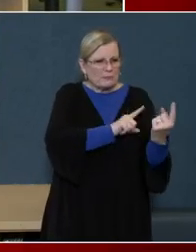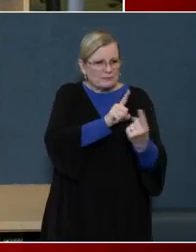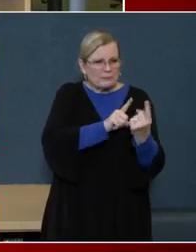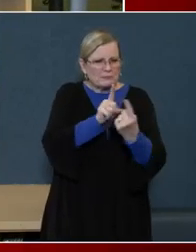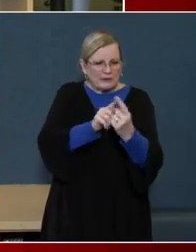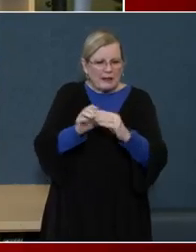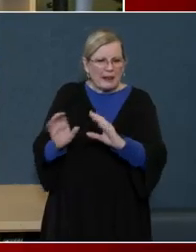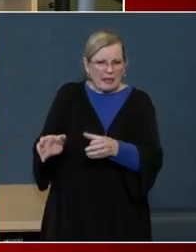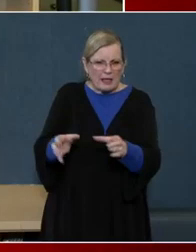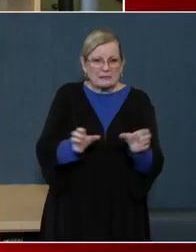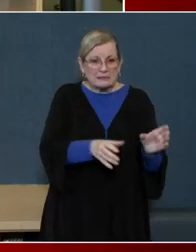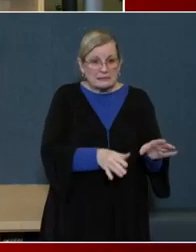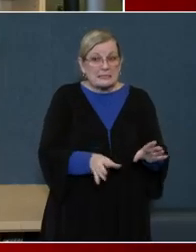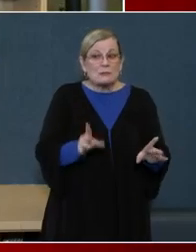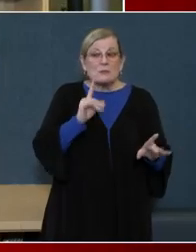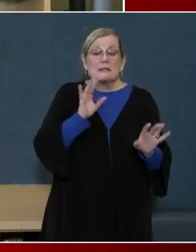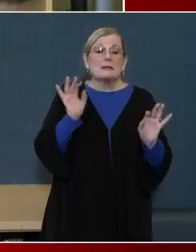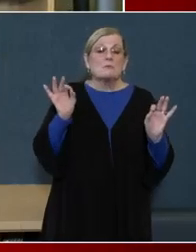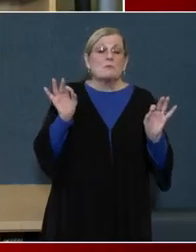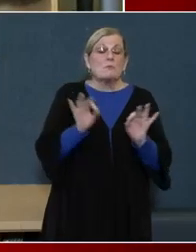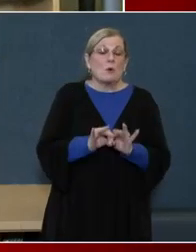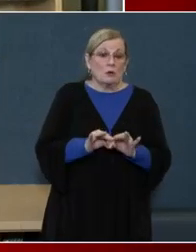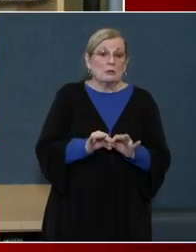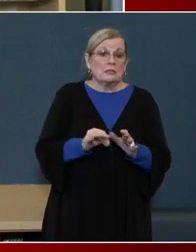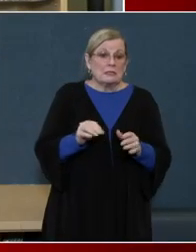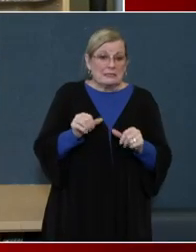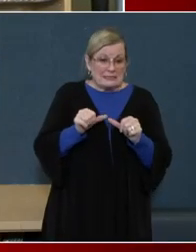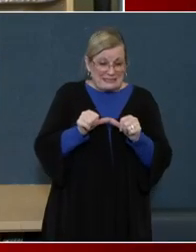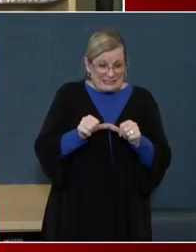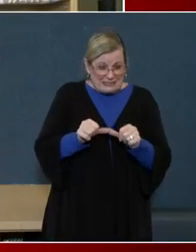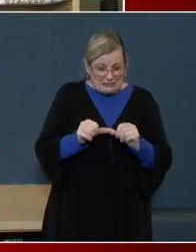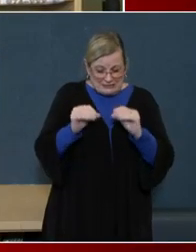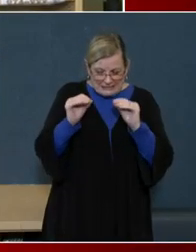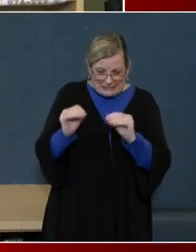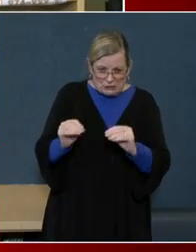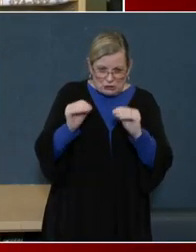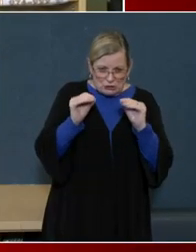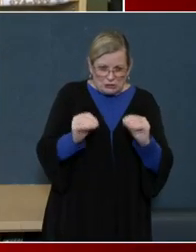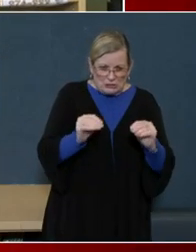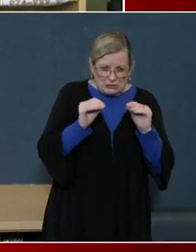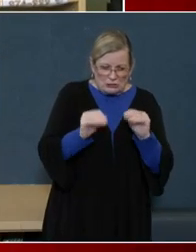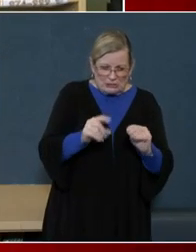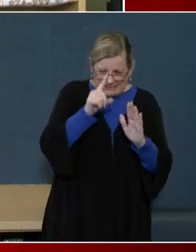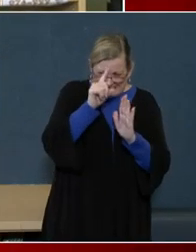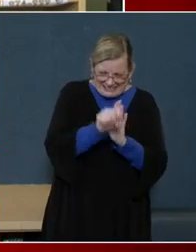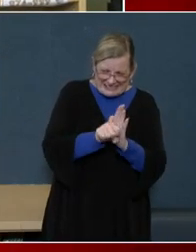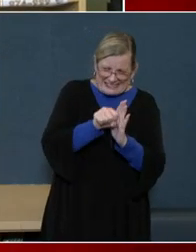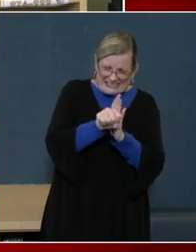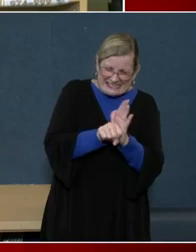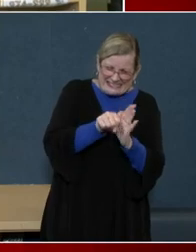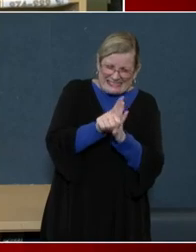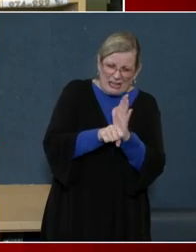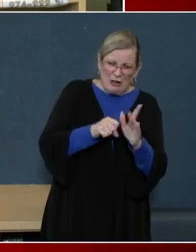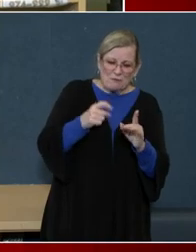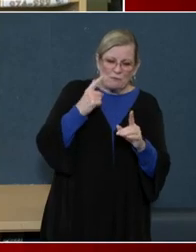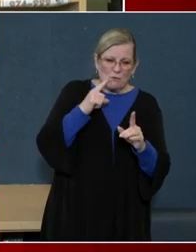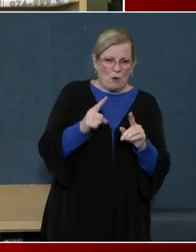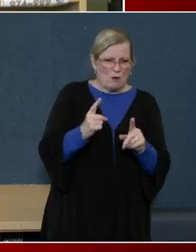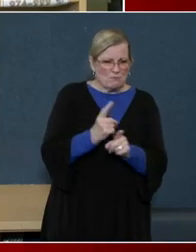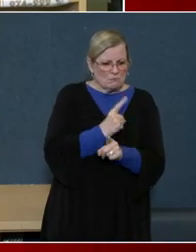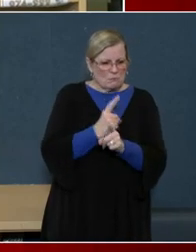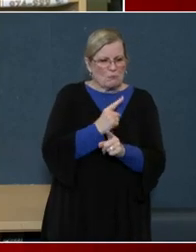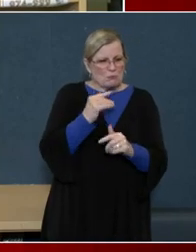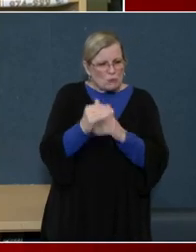is important to do training with staff on the protocols for mask wearing and